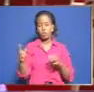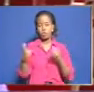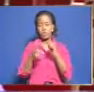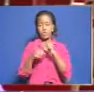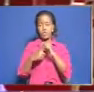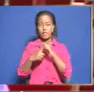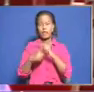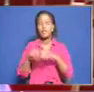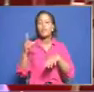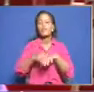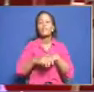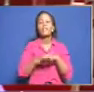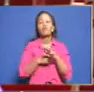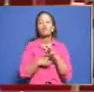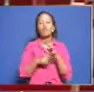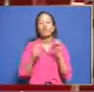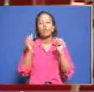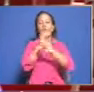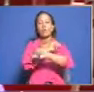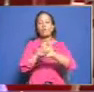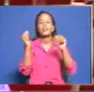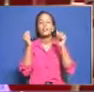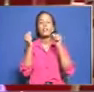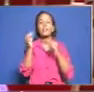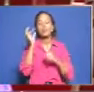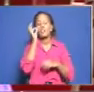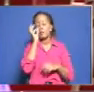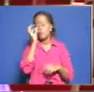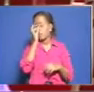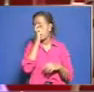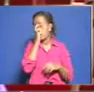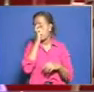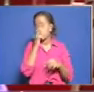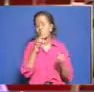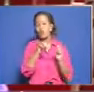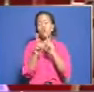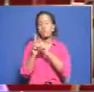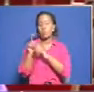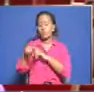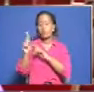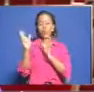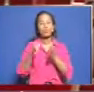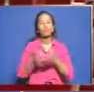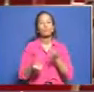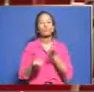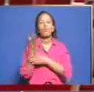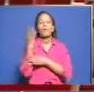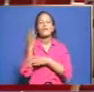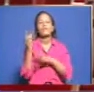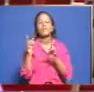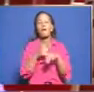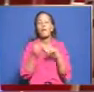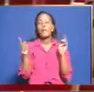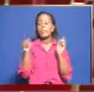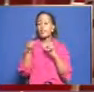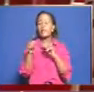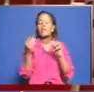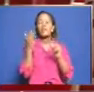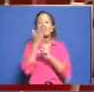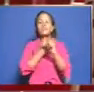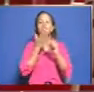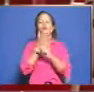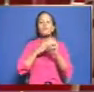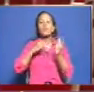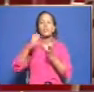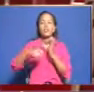during the reign of the former president, that is Mwai Kibaki, that's when it was opened. But remember, this particular meat processor has been